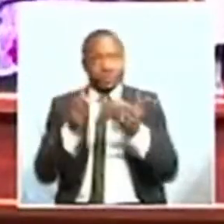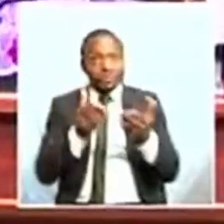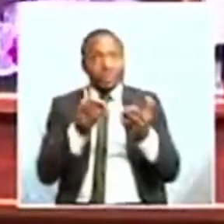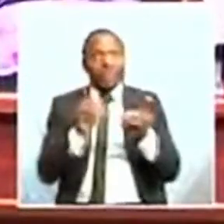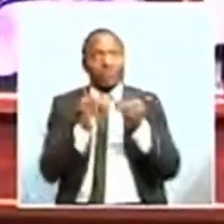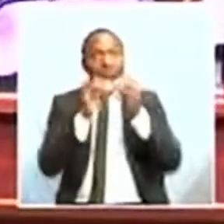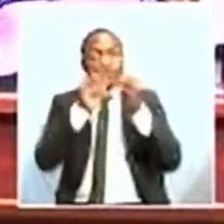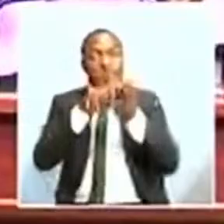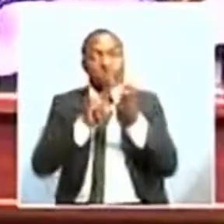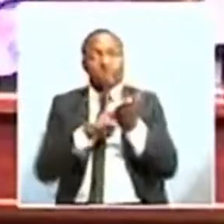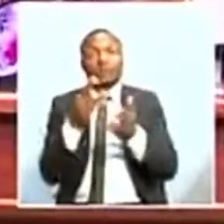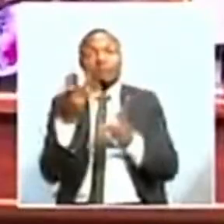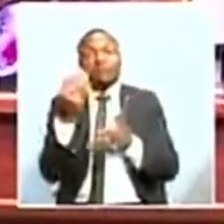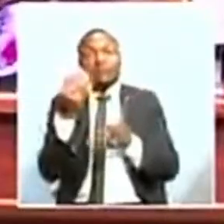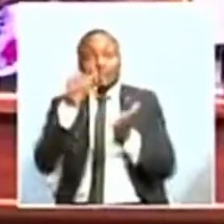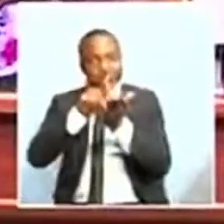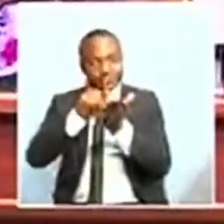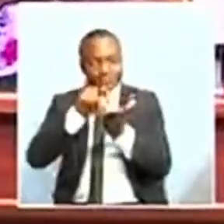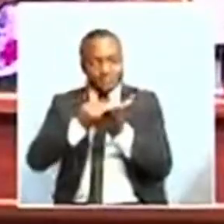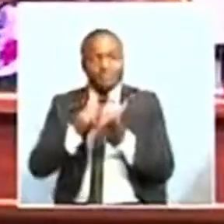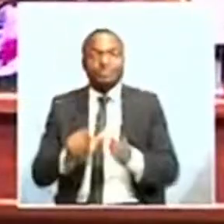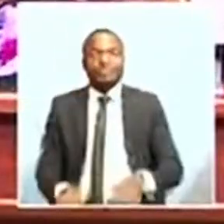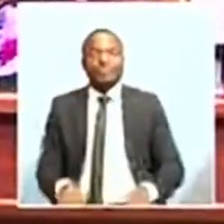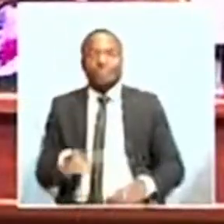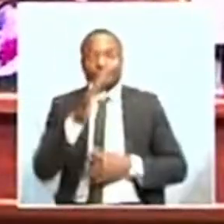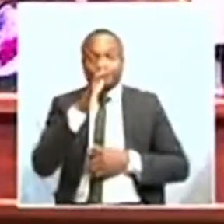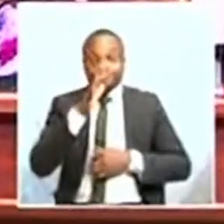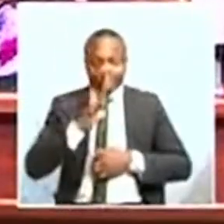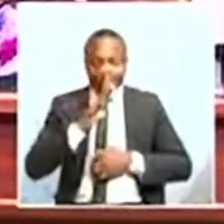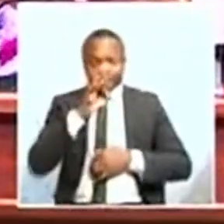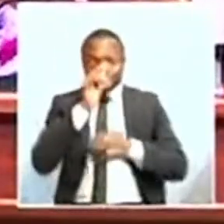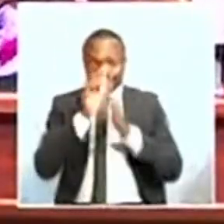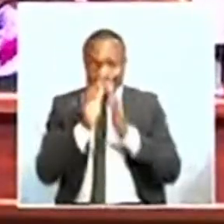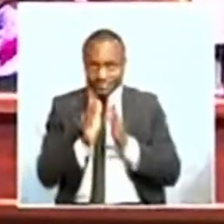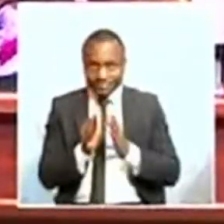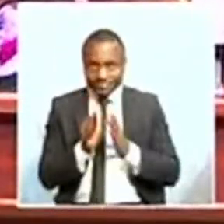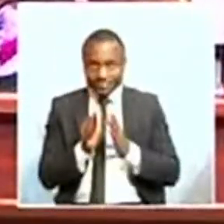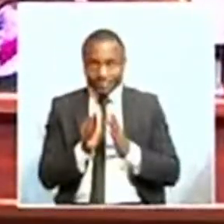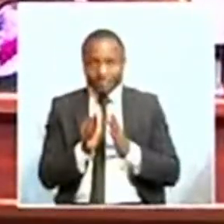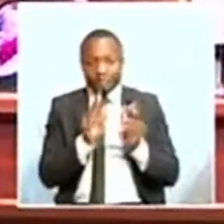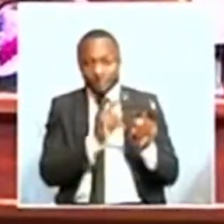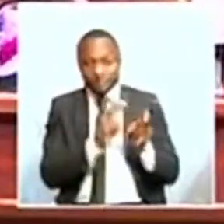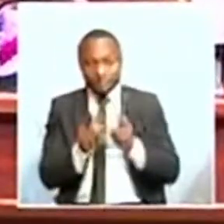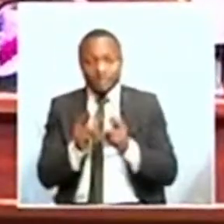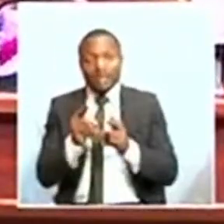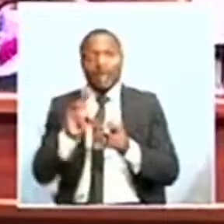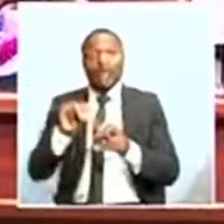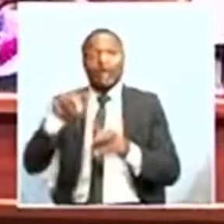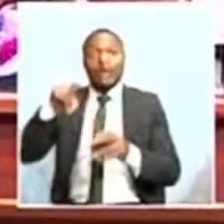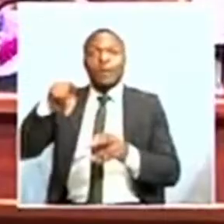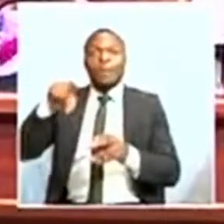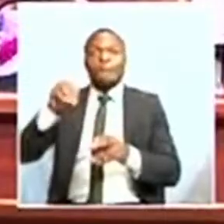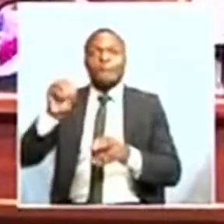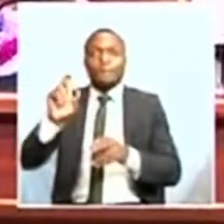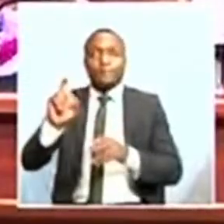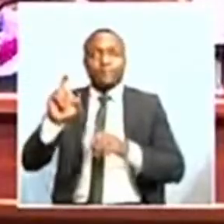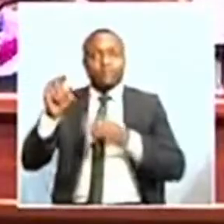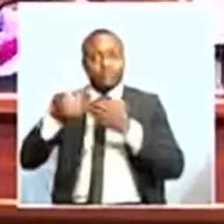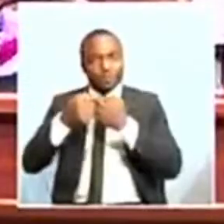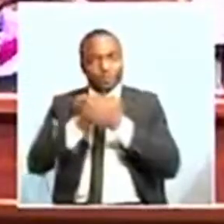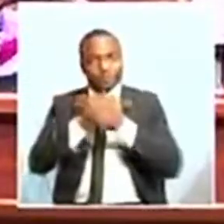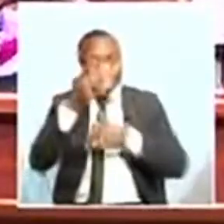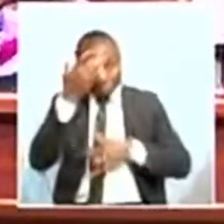cases to 14 so far. Madam Speaker, in response to the Mpox outbreak, government